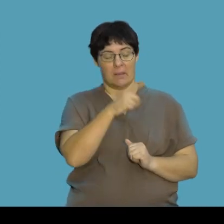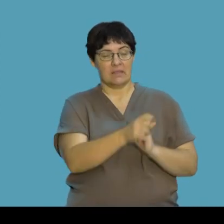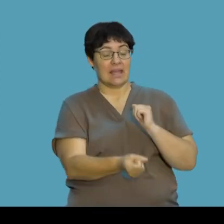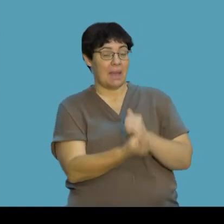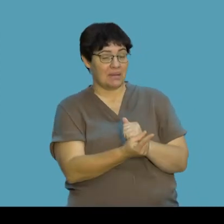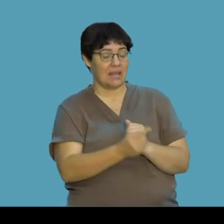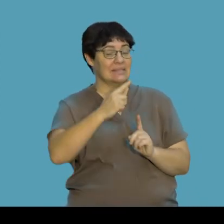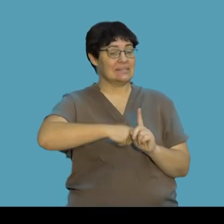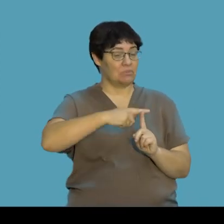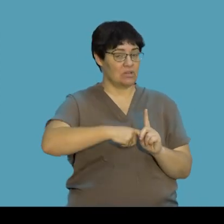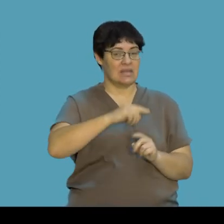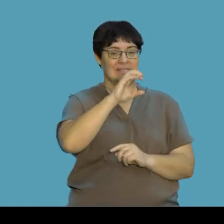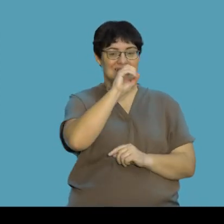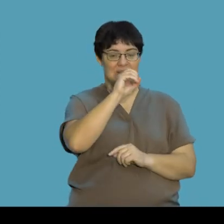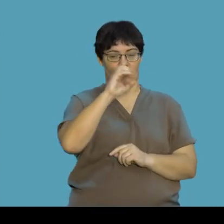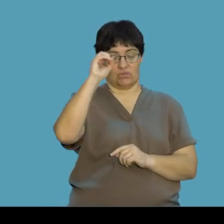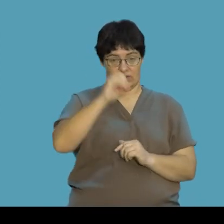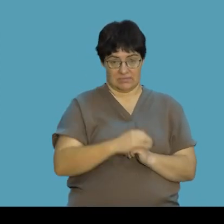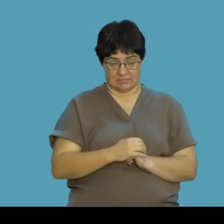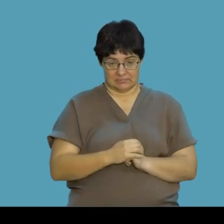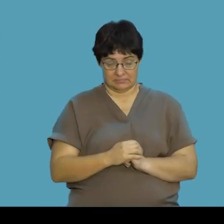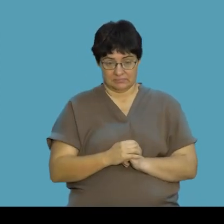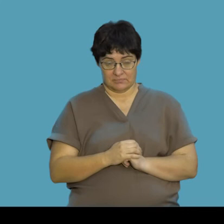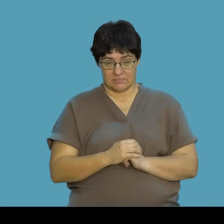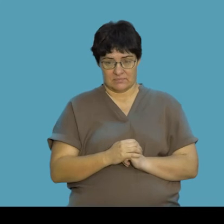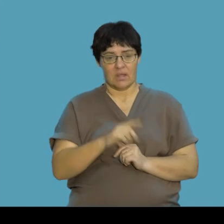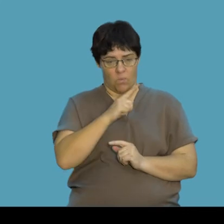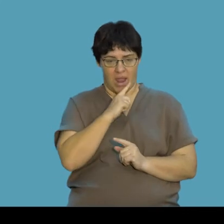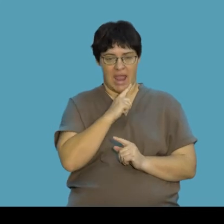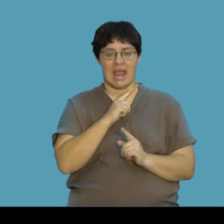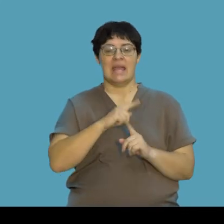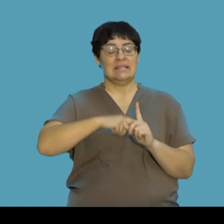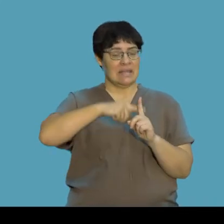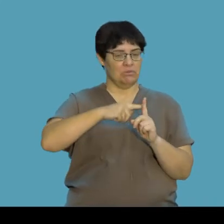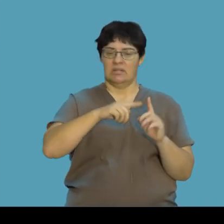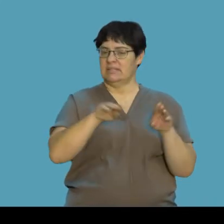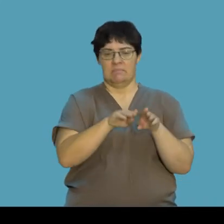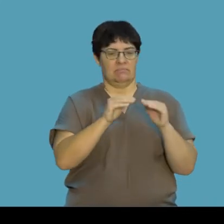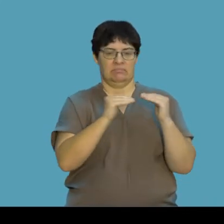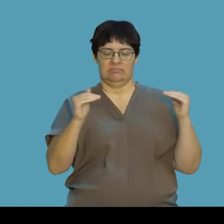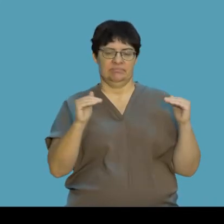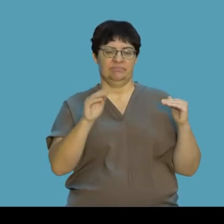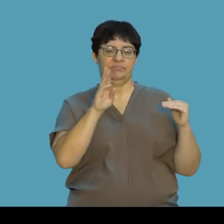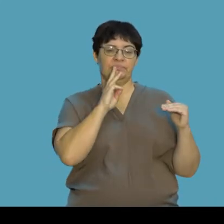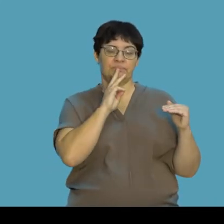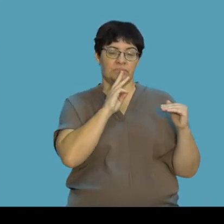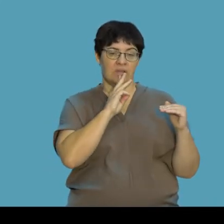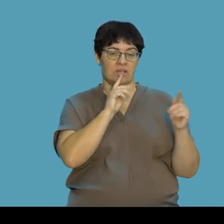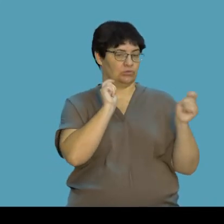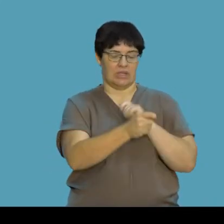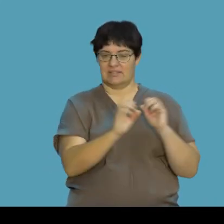of 0 degrees. So the temperature of 0 degrees of this substance of water, which is water, did not change in the